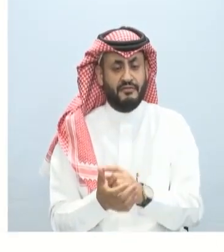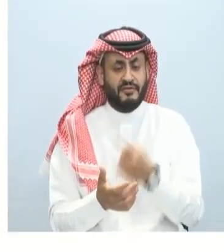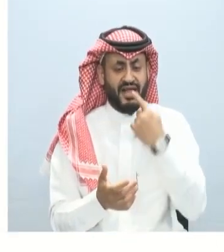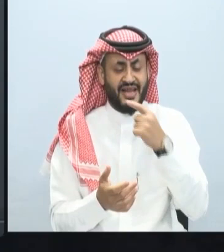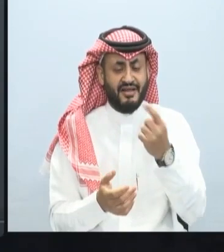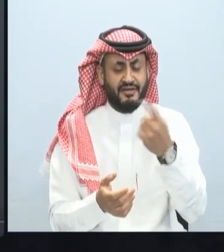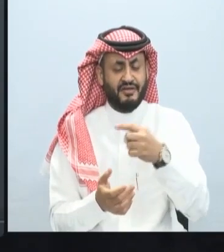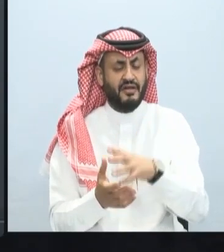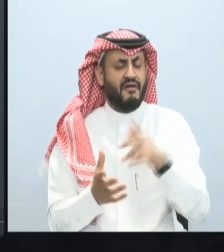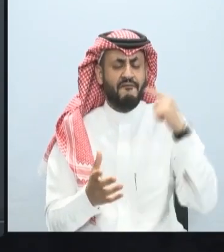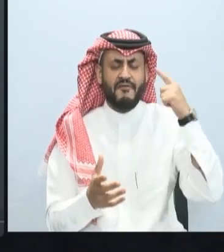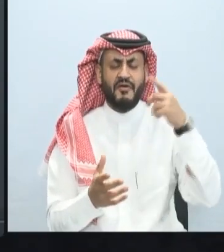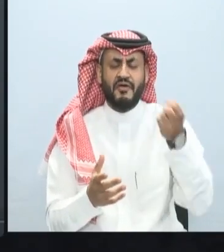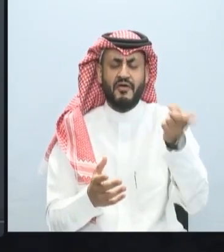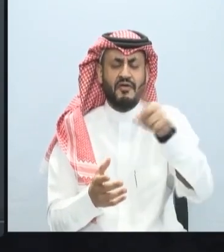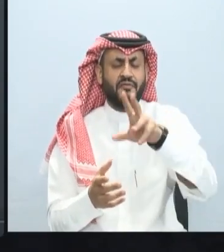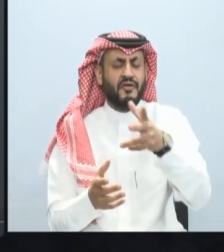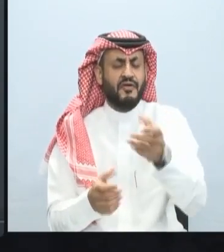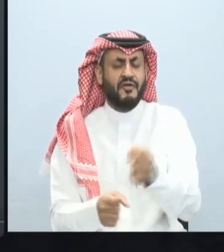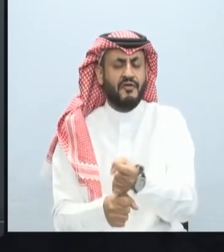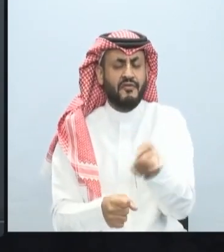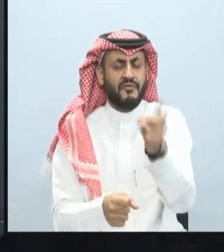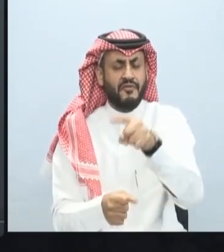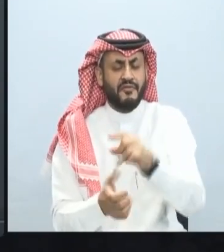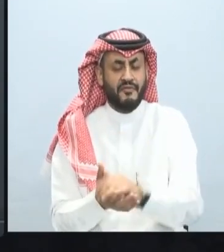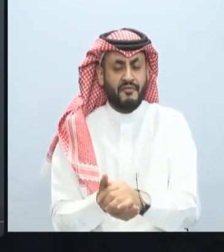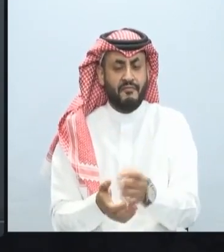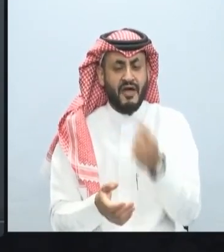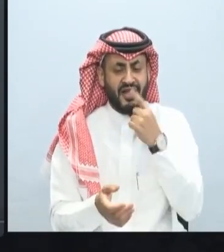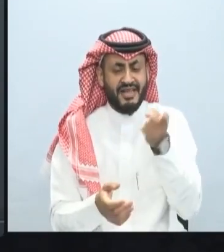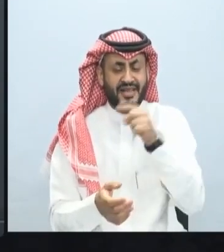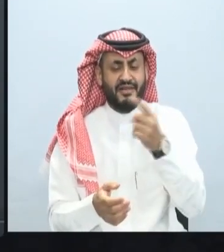like a prediction. What is Asma going to be when after 10 years?